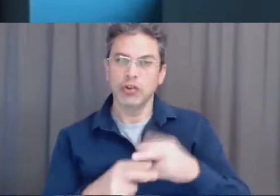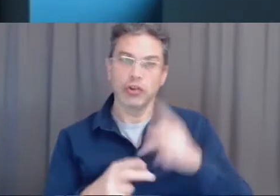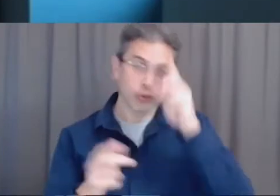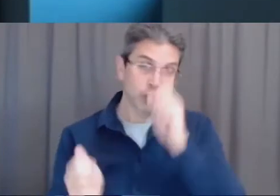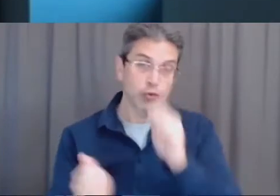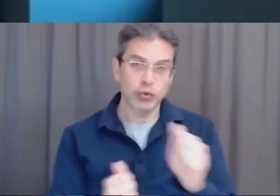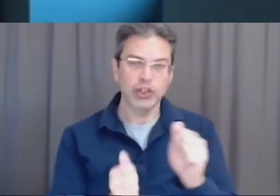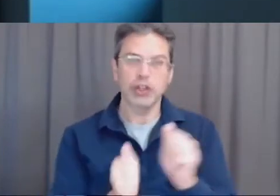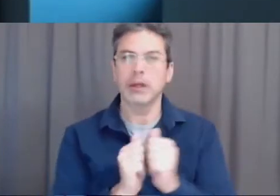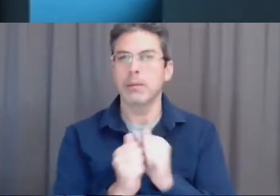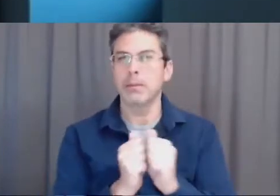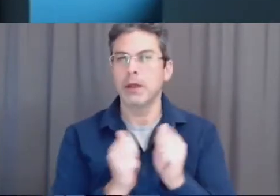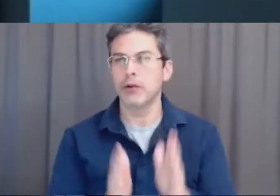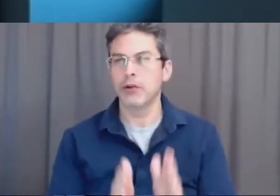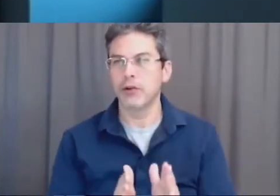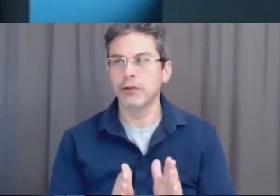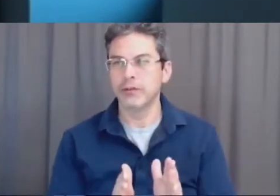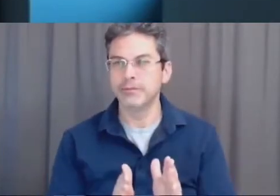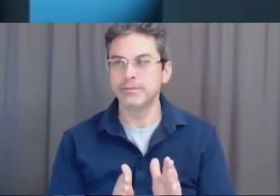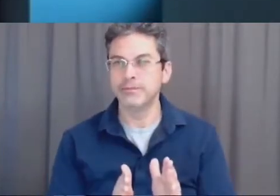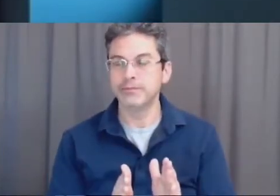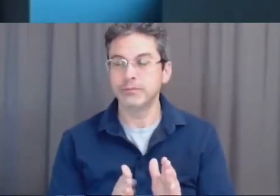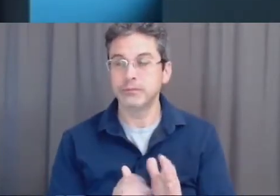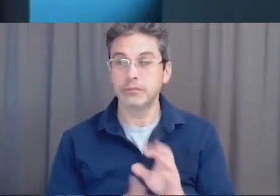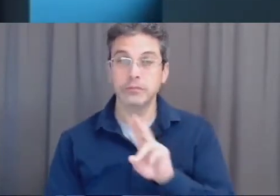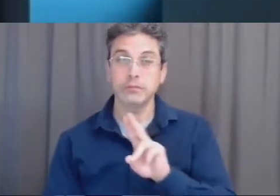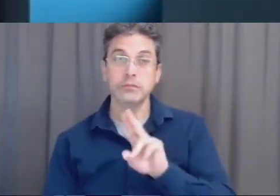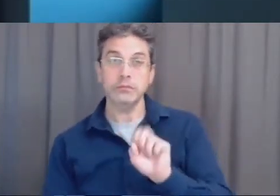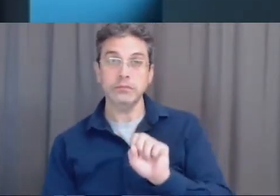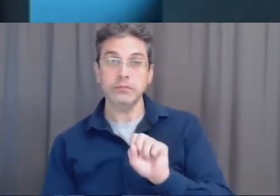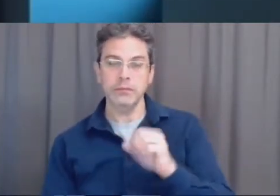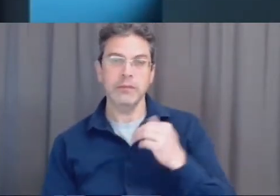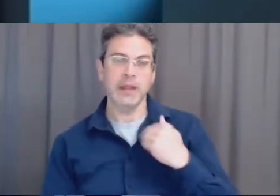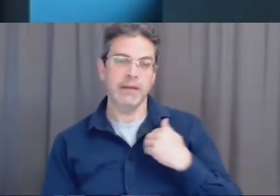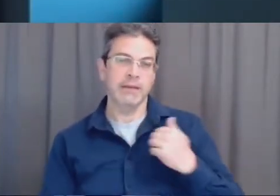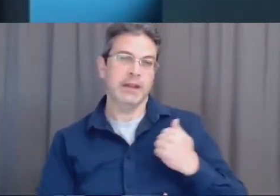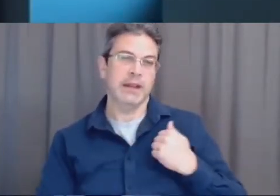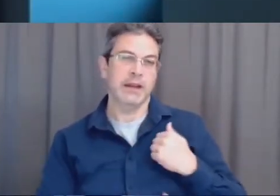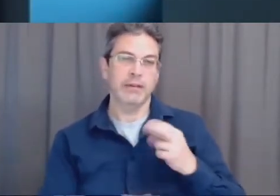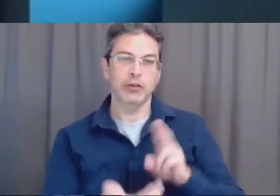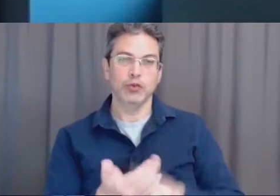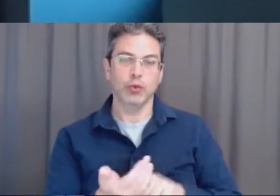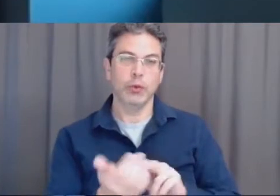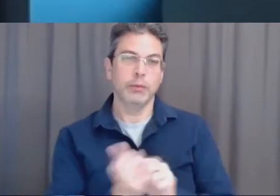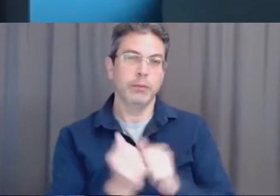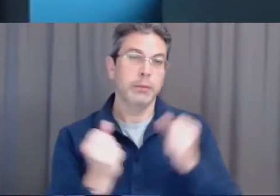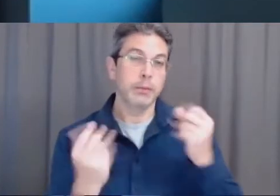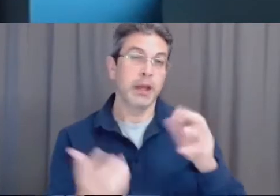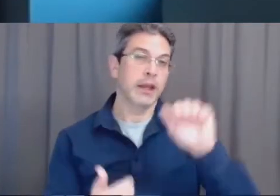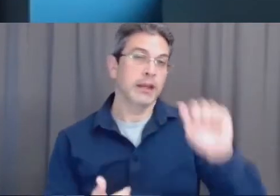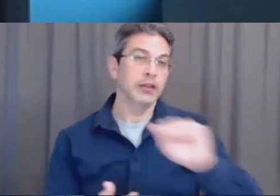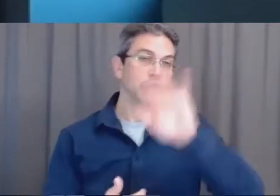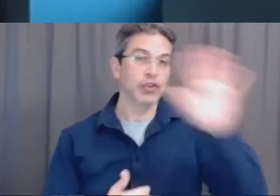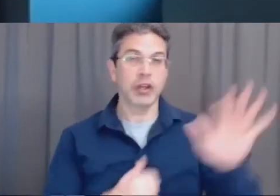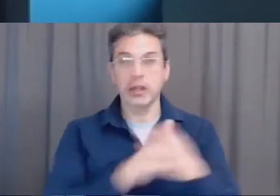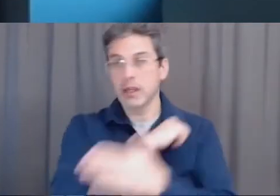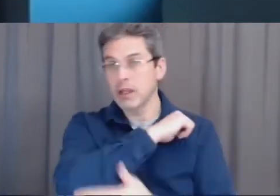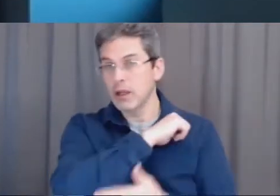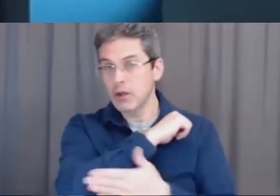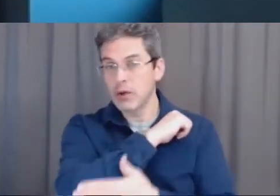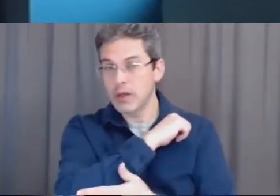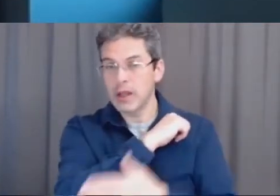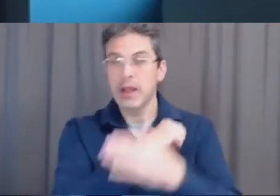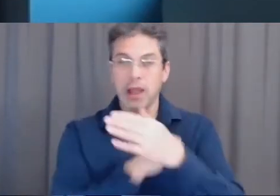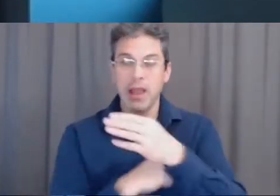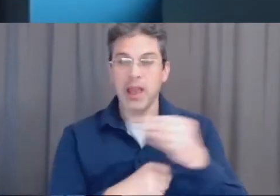competitor. And naturally, since the United States has defense treaties with a number of Asian countries and a long-standing strategic interest in